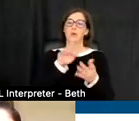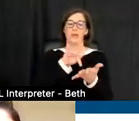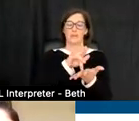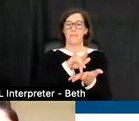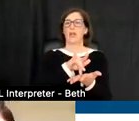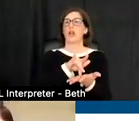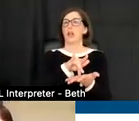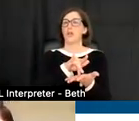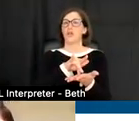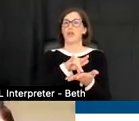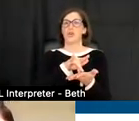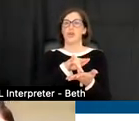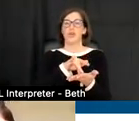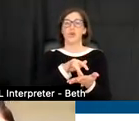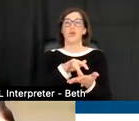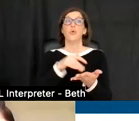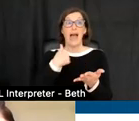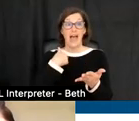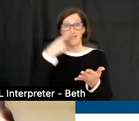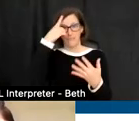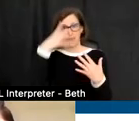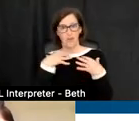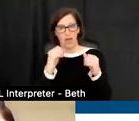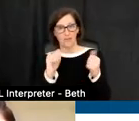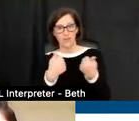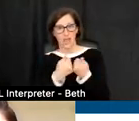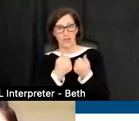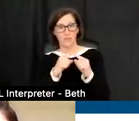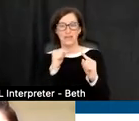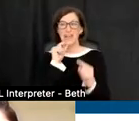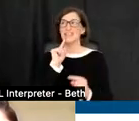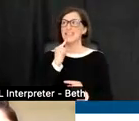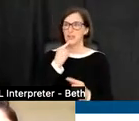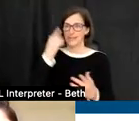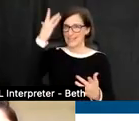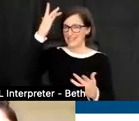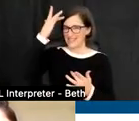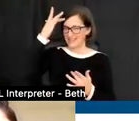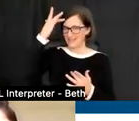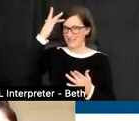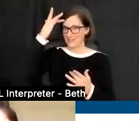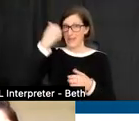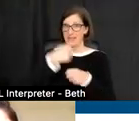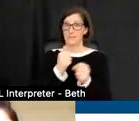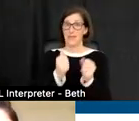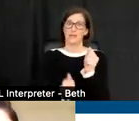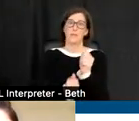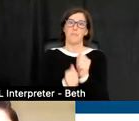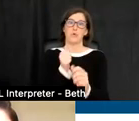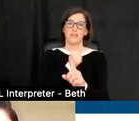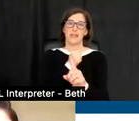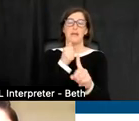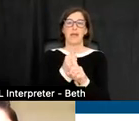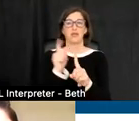not without mental health challenges, but also those who are not critically ill, to really make the most impact where